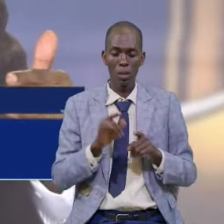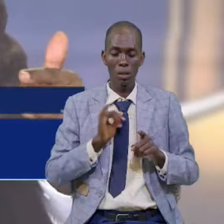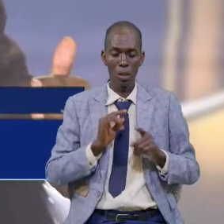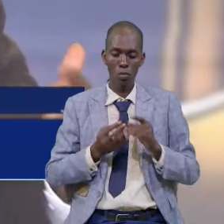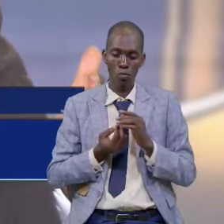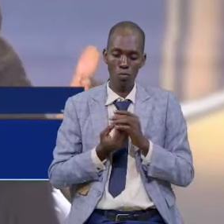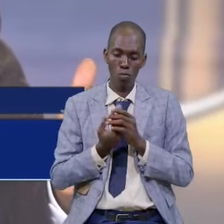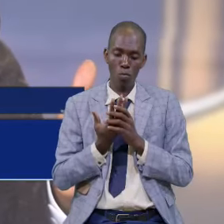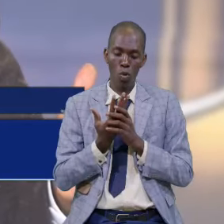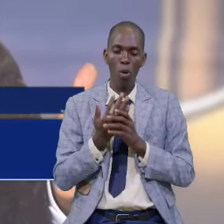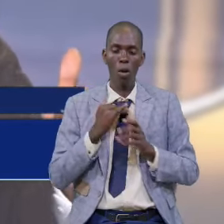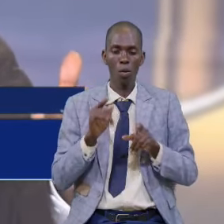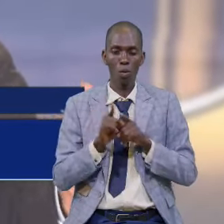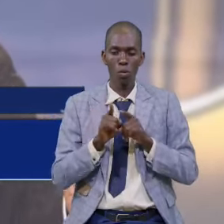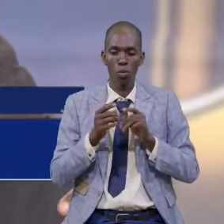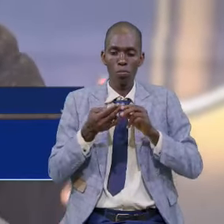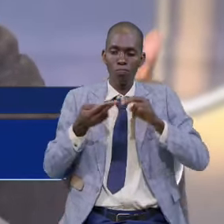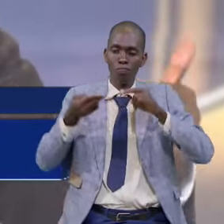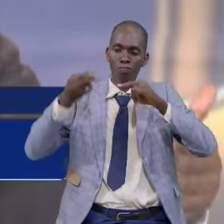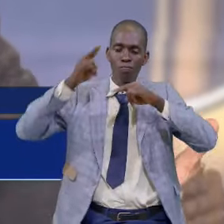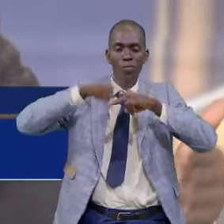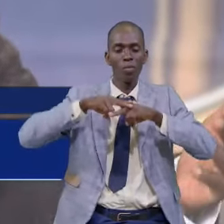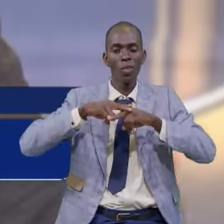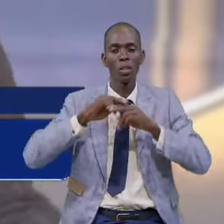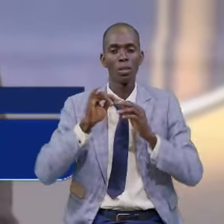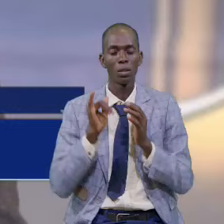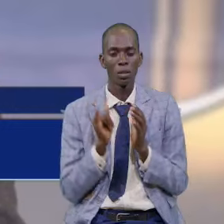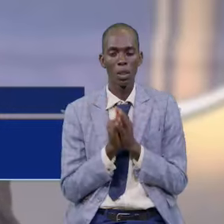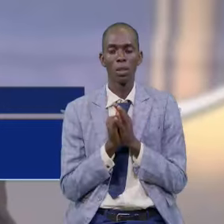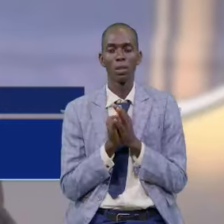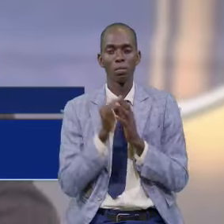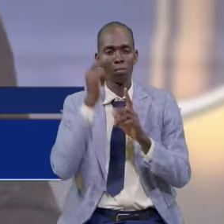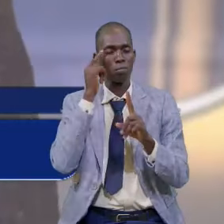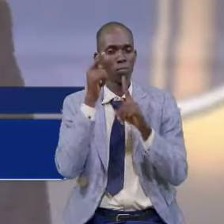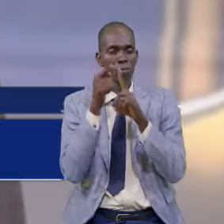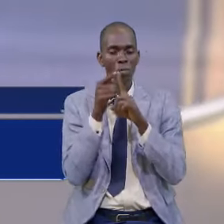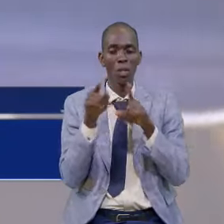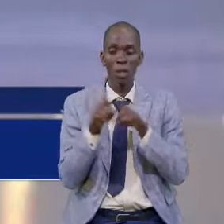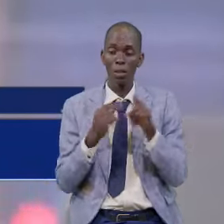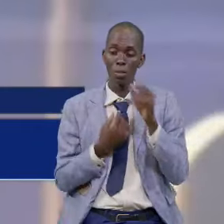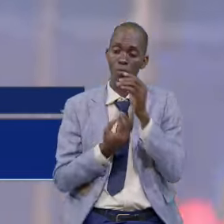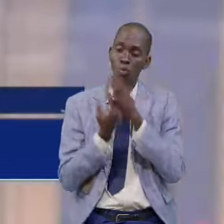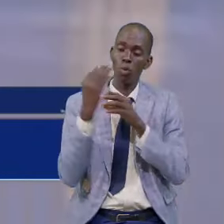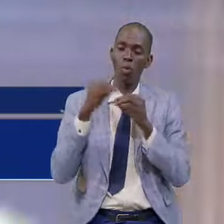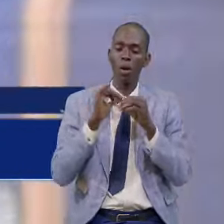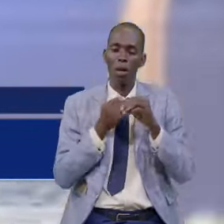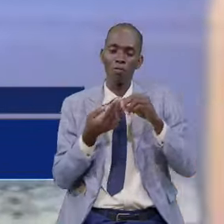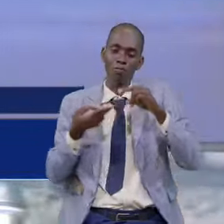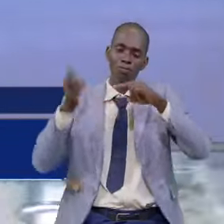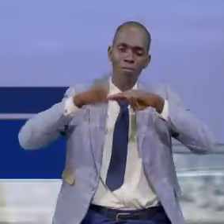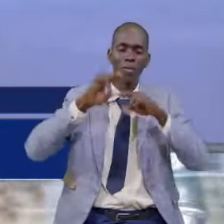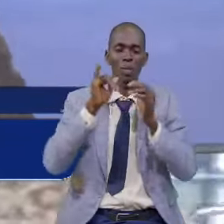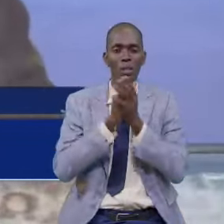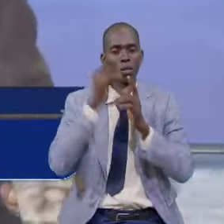that circle. And then I grow, I expand that circle. So when you have